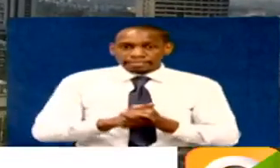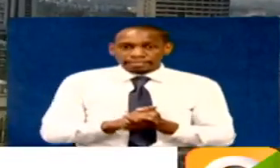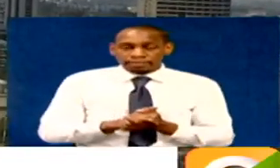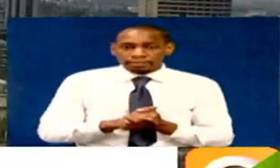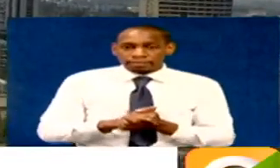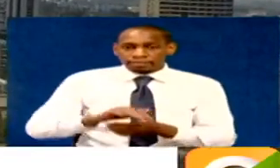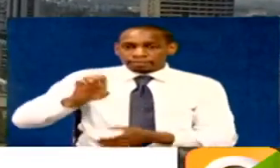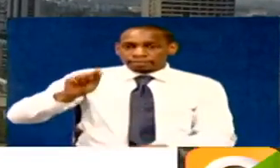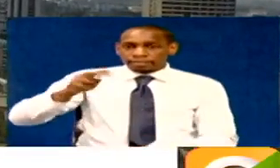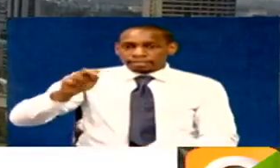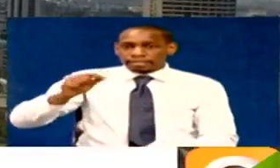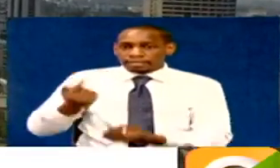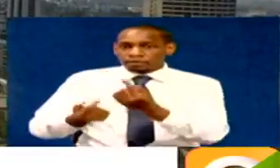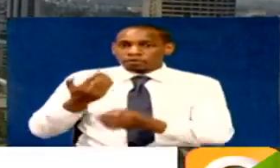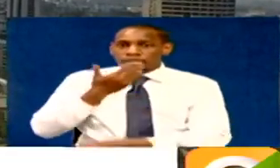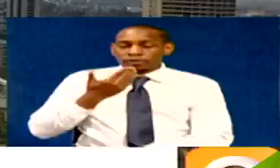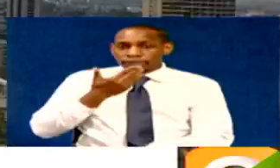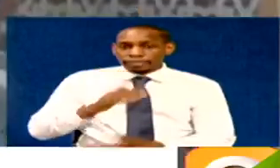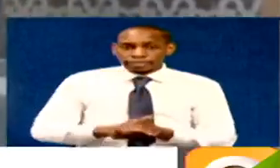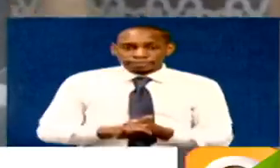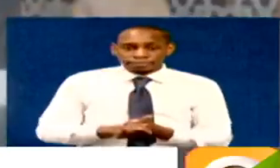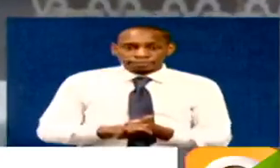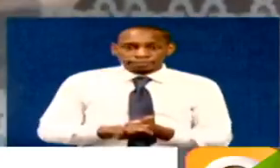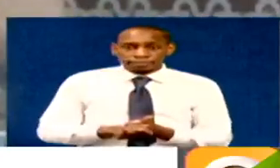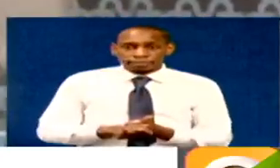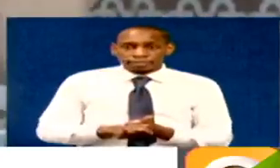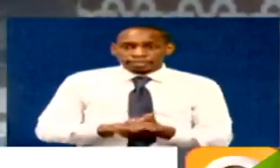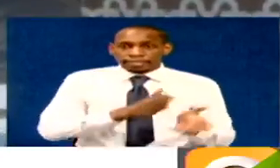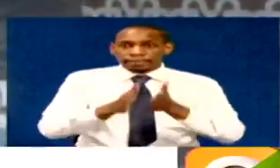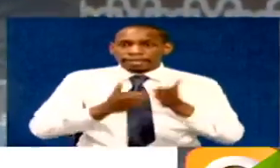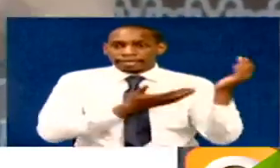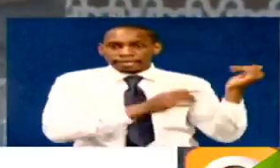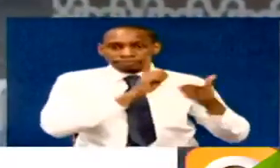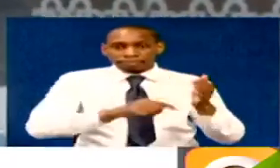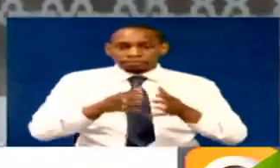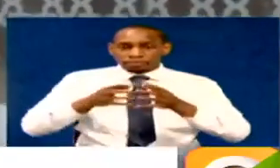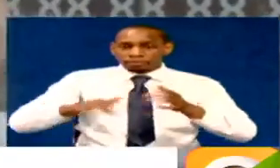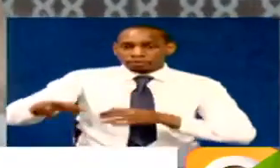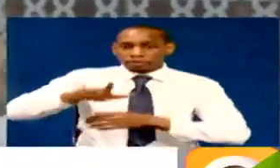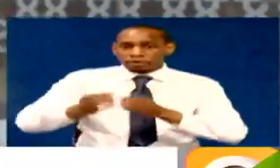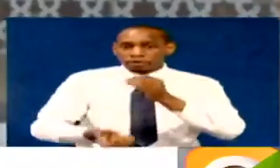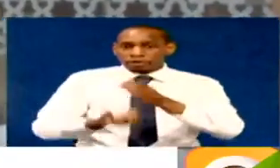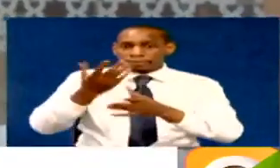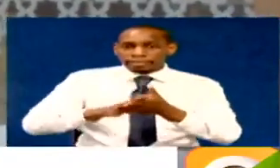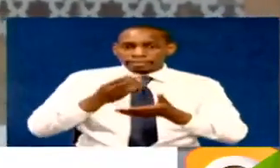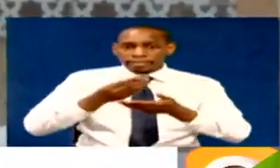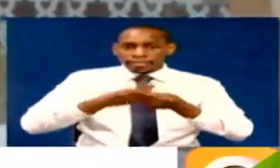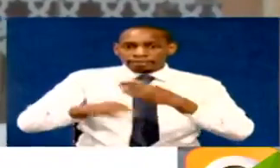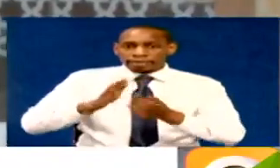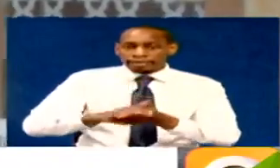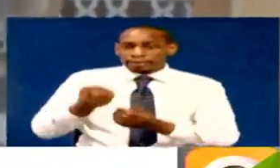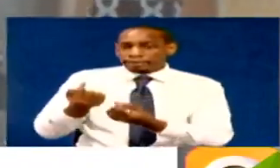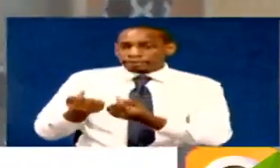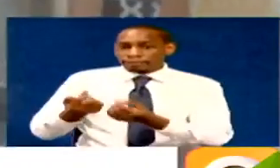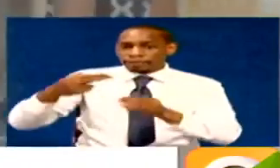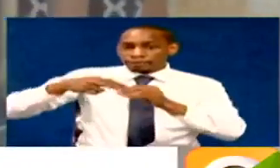Kenyan Ethanol Cooking Fuel Industry Master Plan. The plan is expected to grow the local production of bioethanol cooking